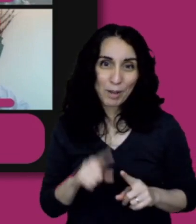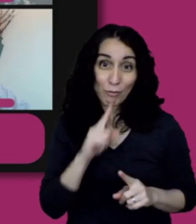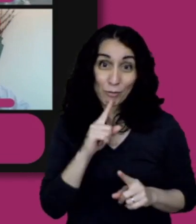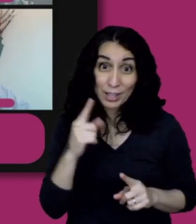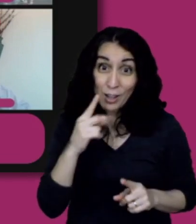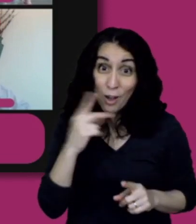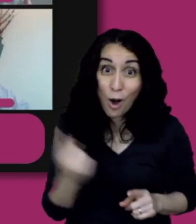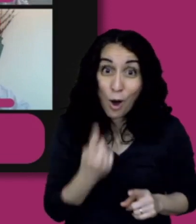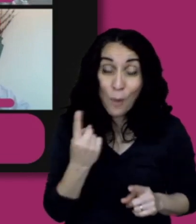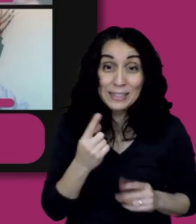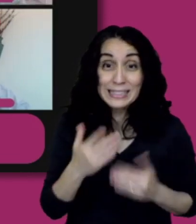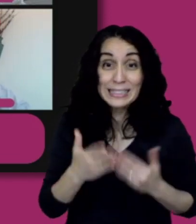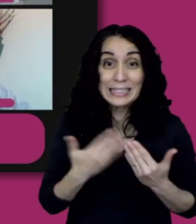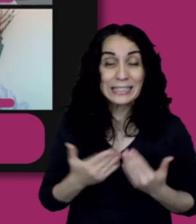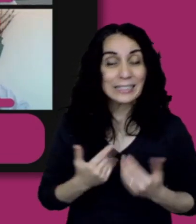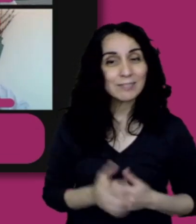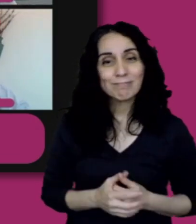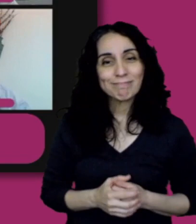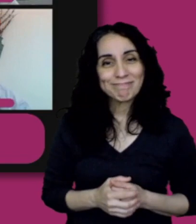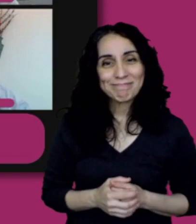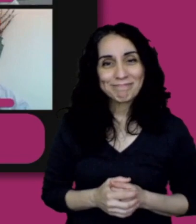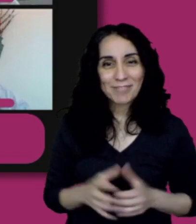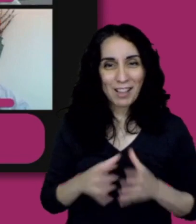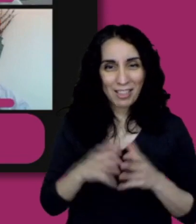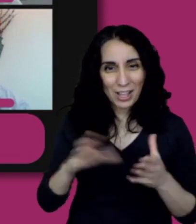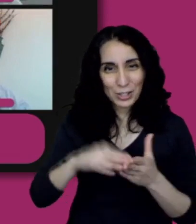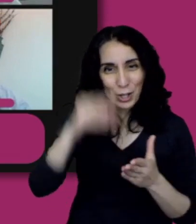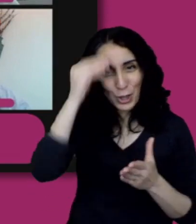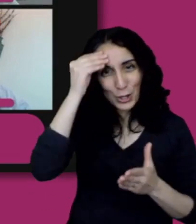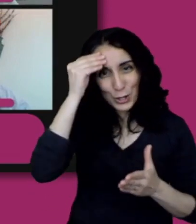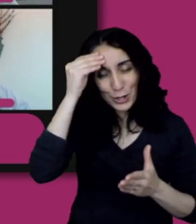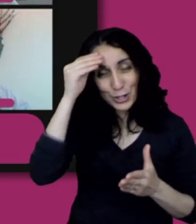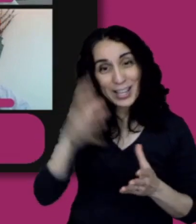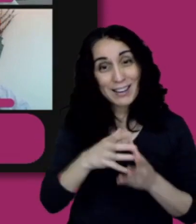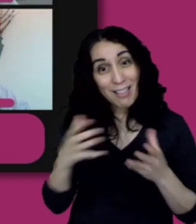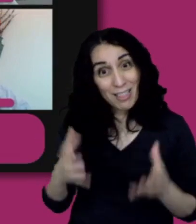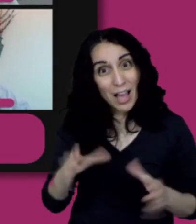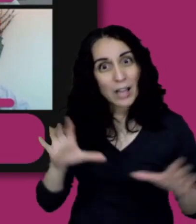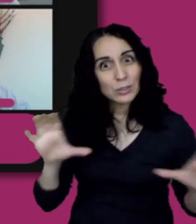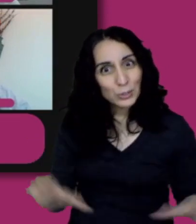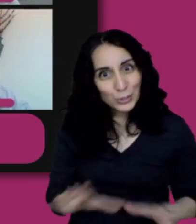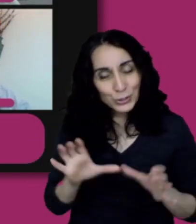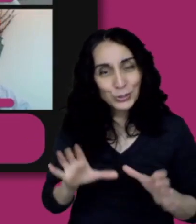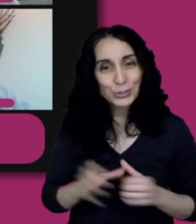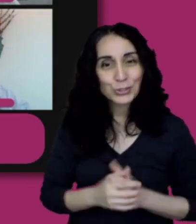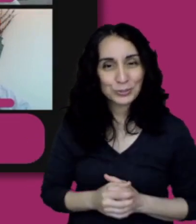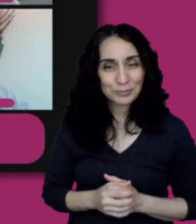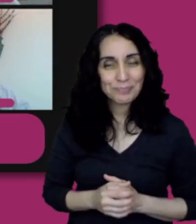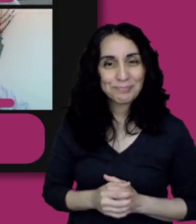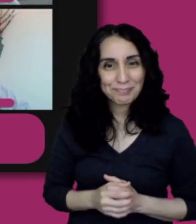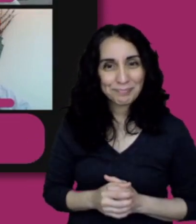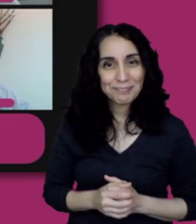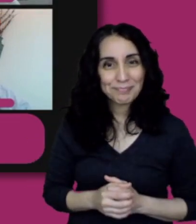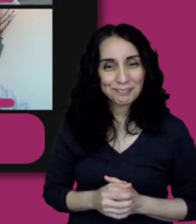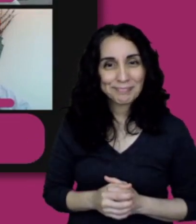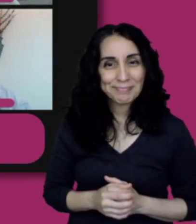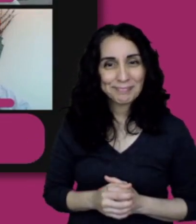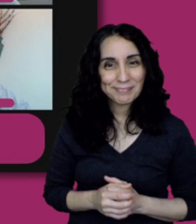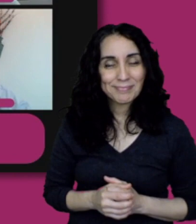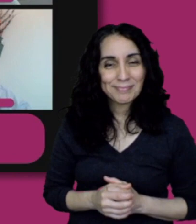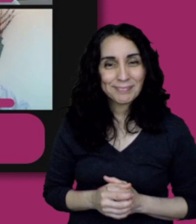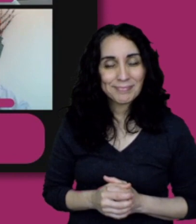that, but it's not that it's always easy. So there's a lot to learn and a lot to do,